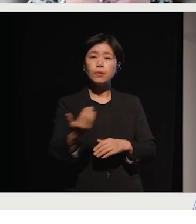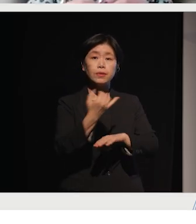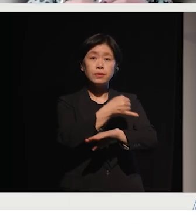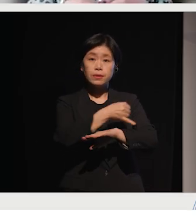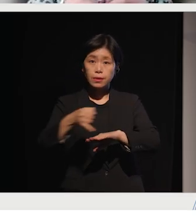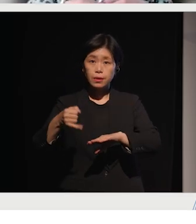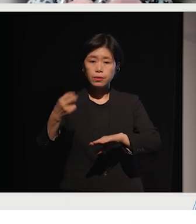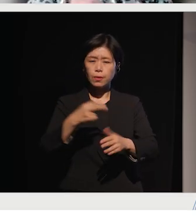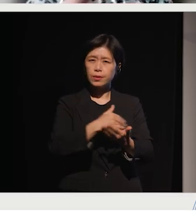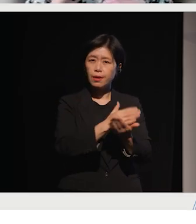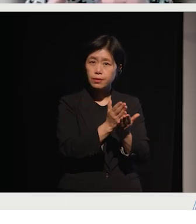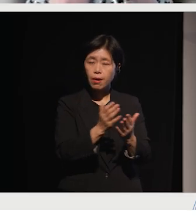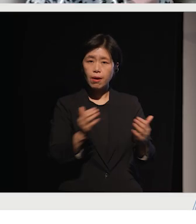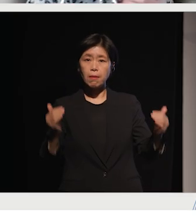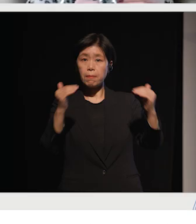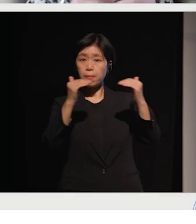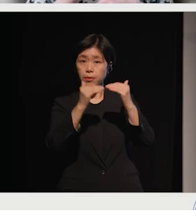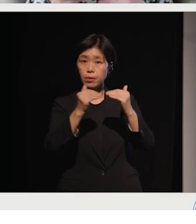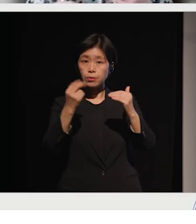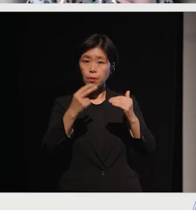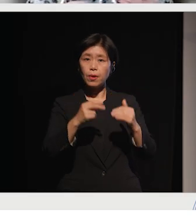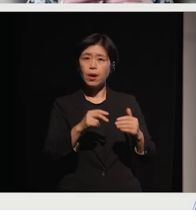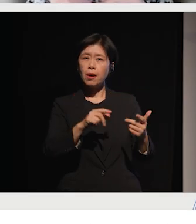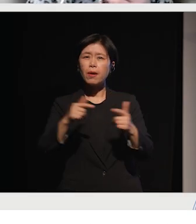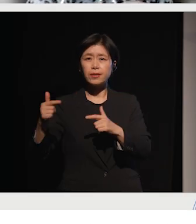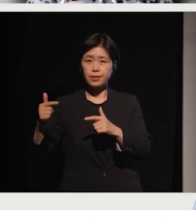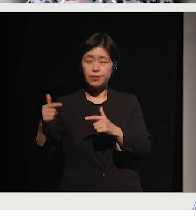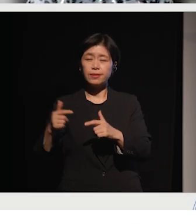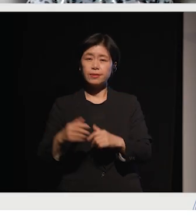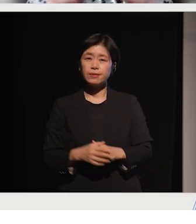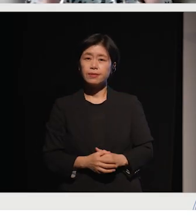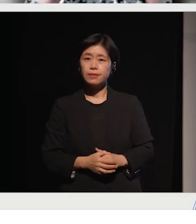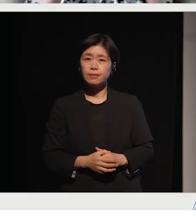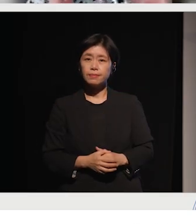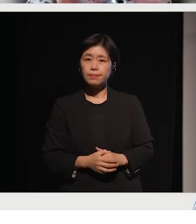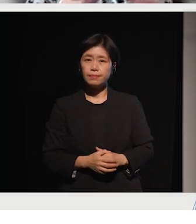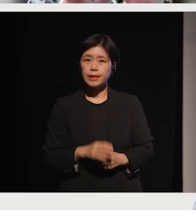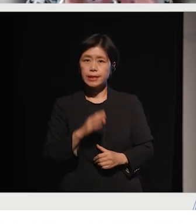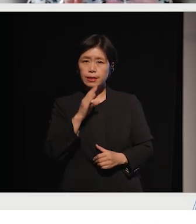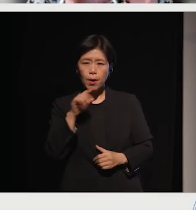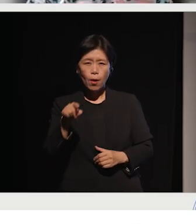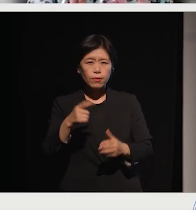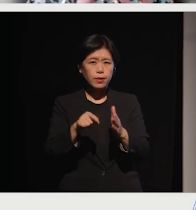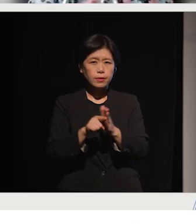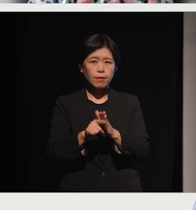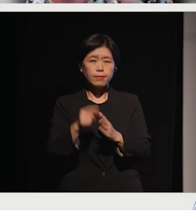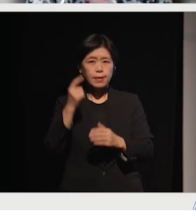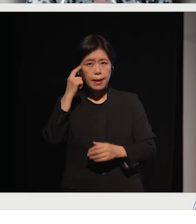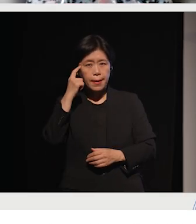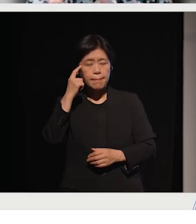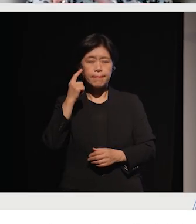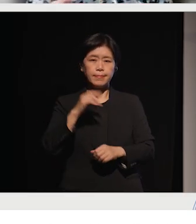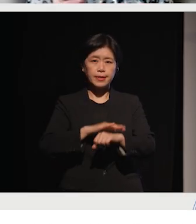and inclusive design, diversity, equity, access, and inclusion into your strategic plan,